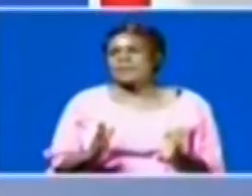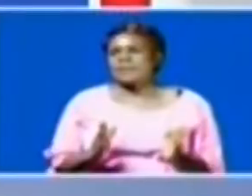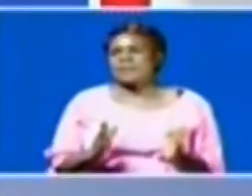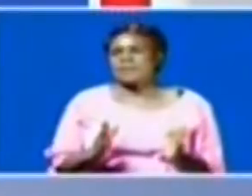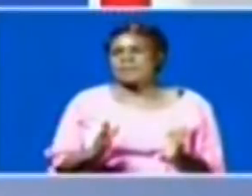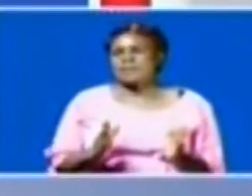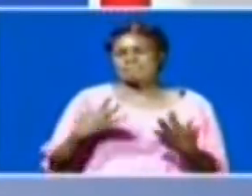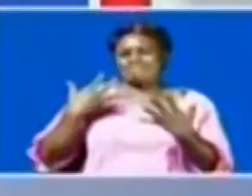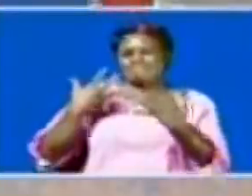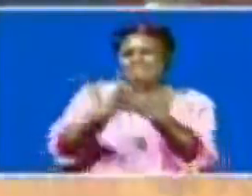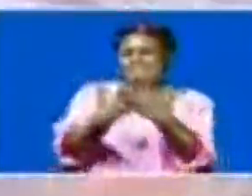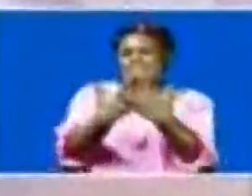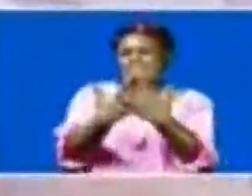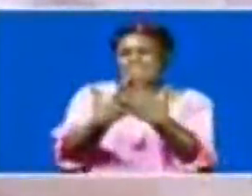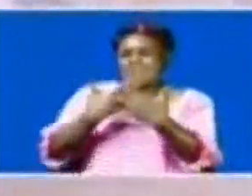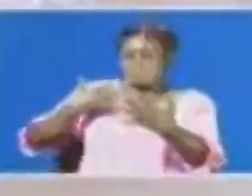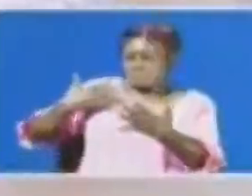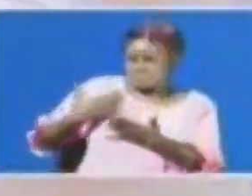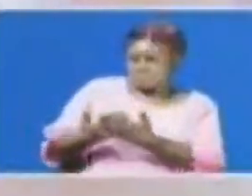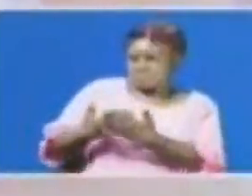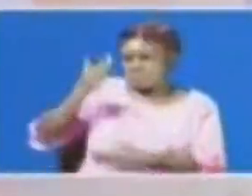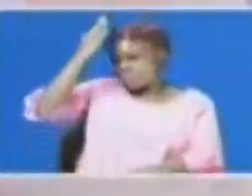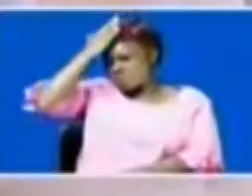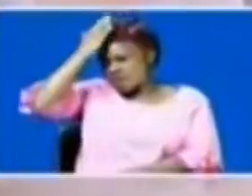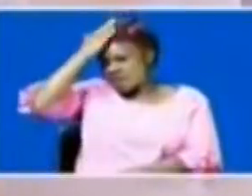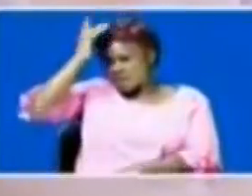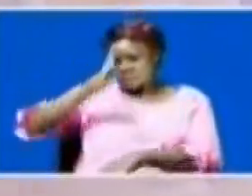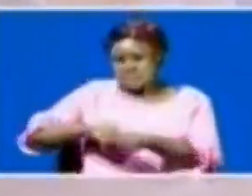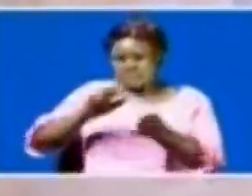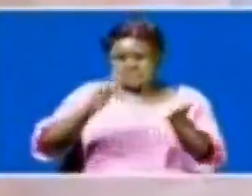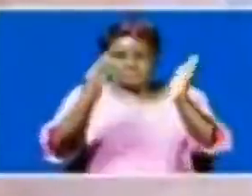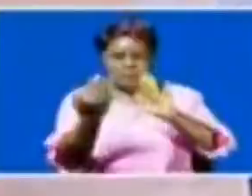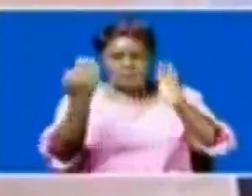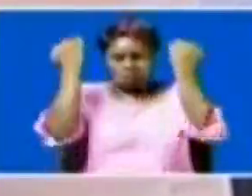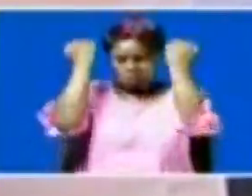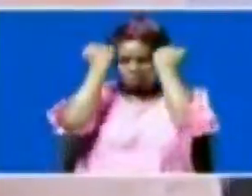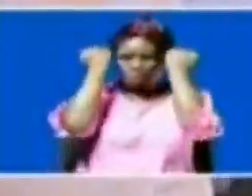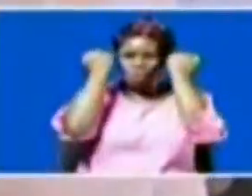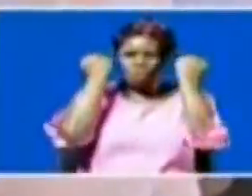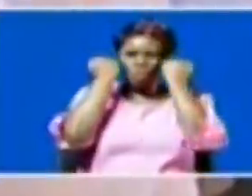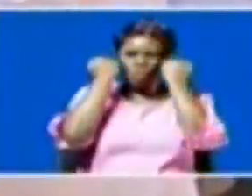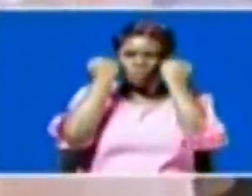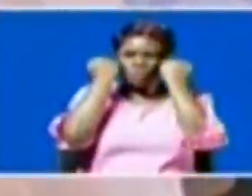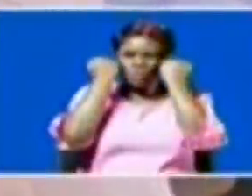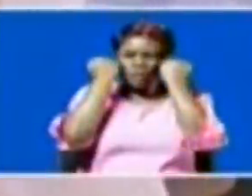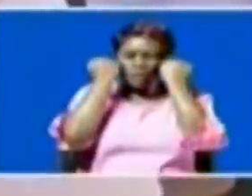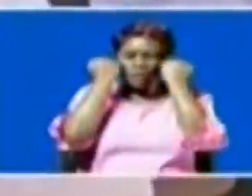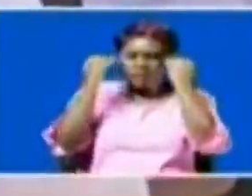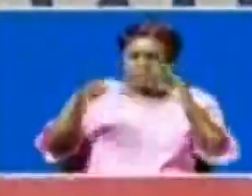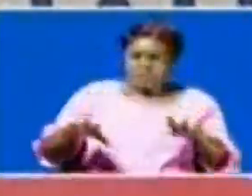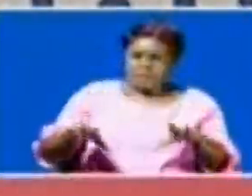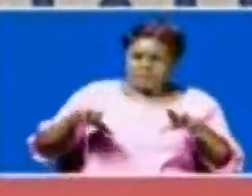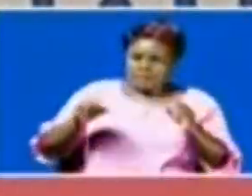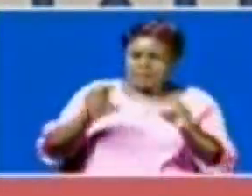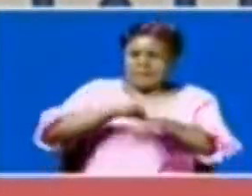the guest of the police until Monday, when he will appear in court to either get a